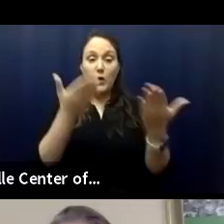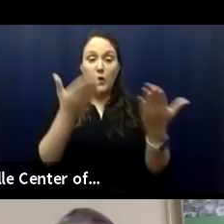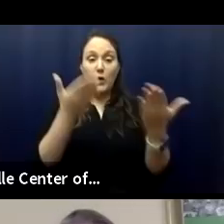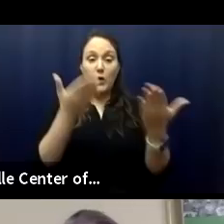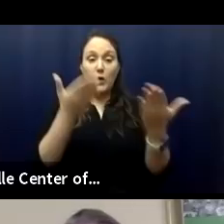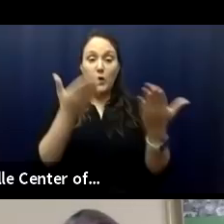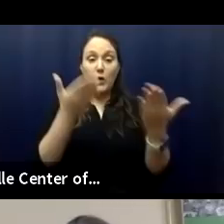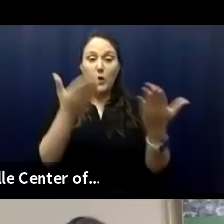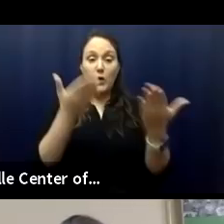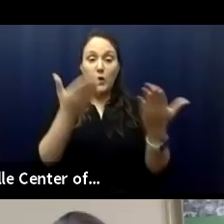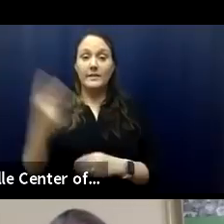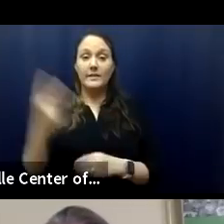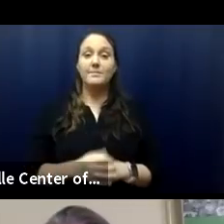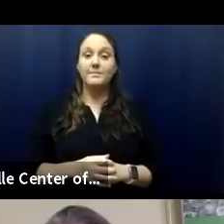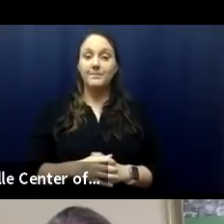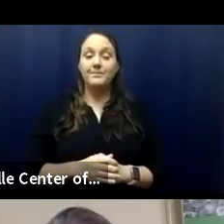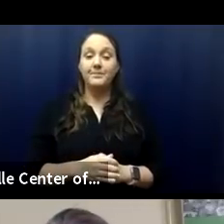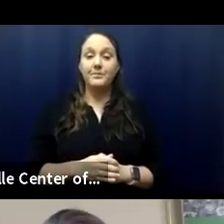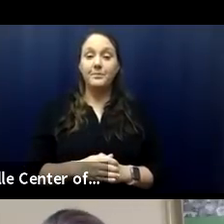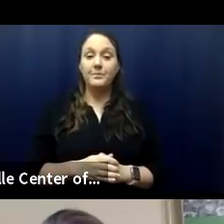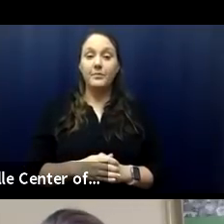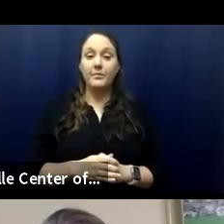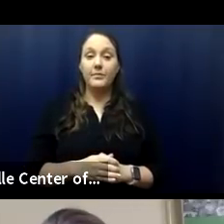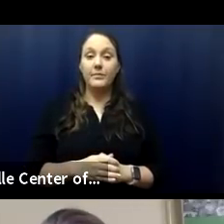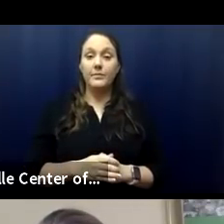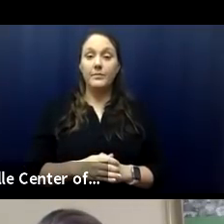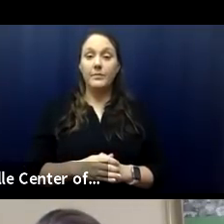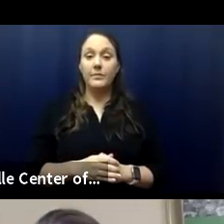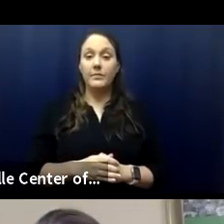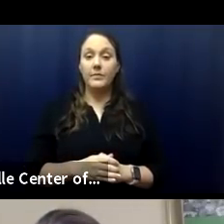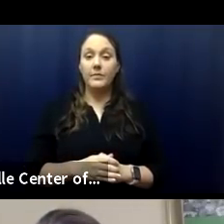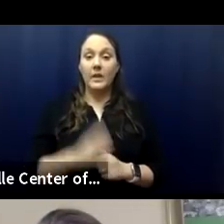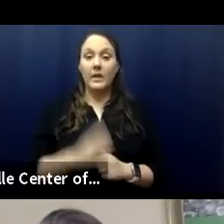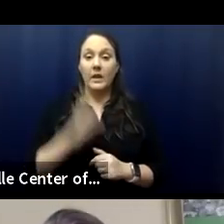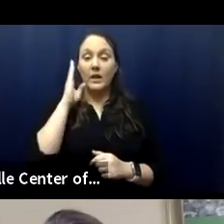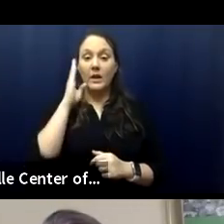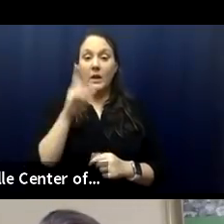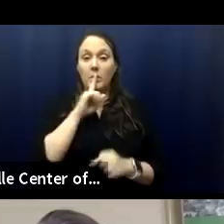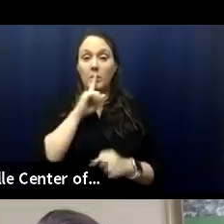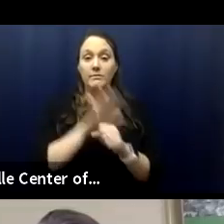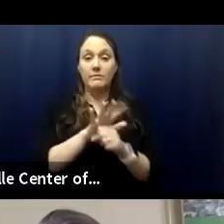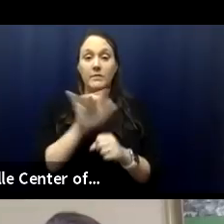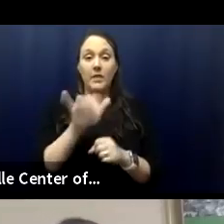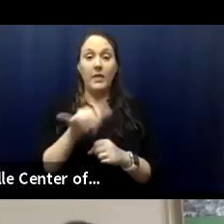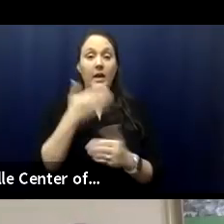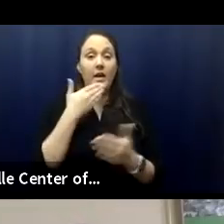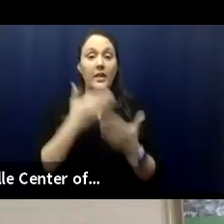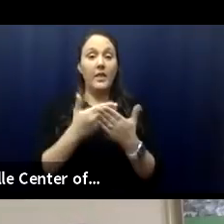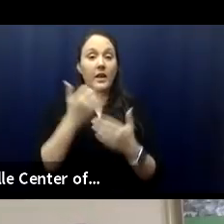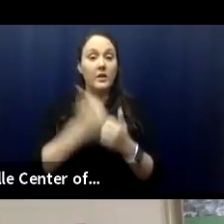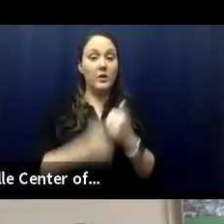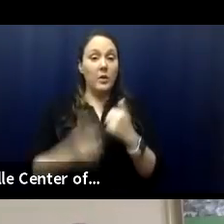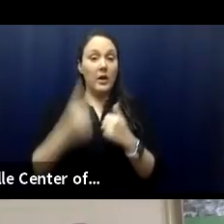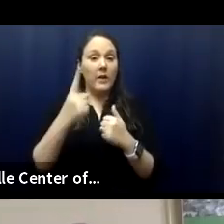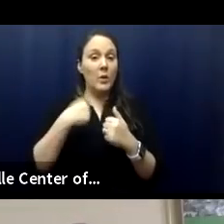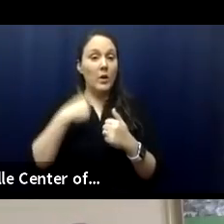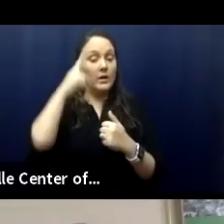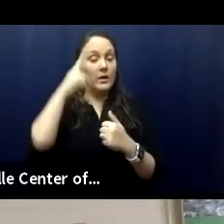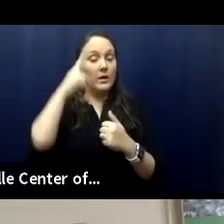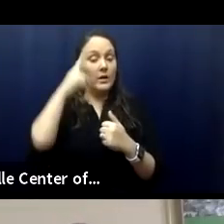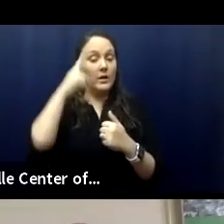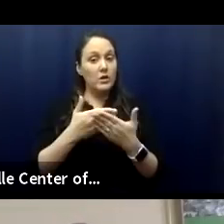Second. And we'll have a just acclamation on that. And thanks, everybody. I think we had a productive meeting this